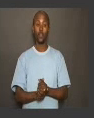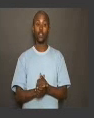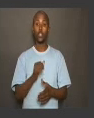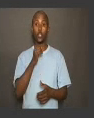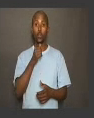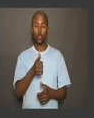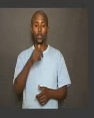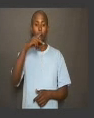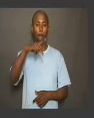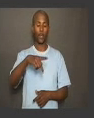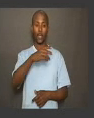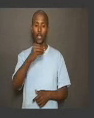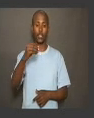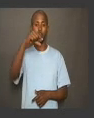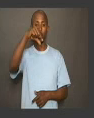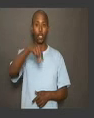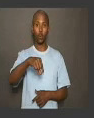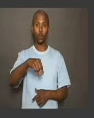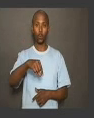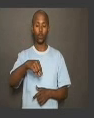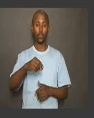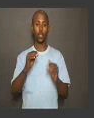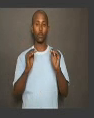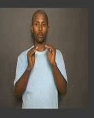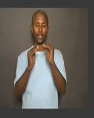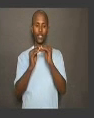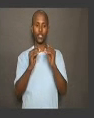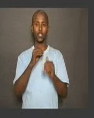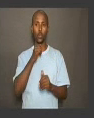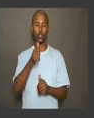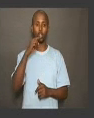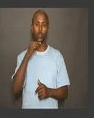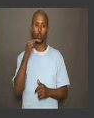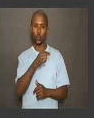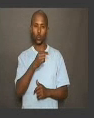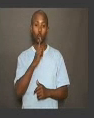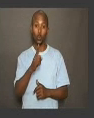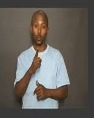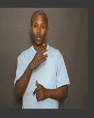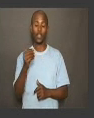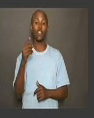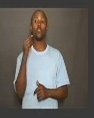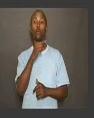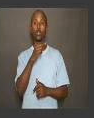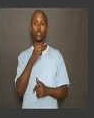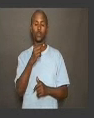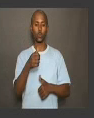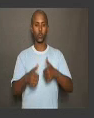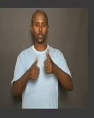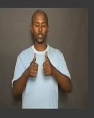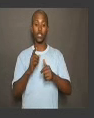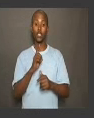Not P and Q is equivalent to saying not true and false, which has